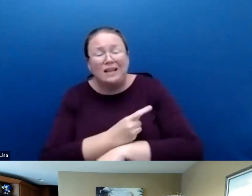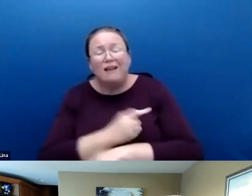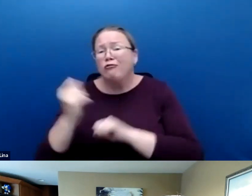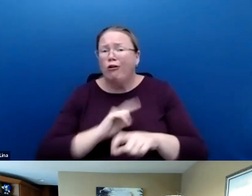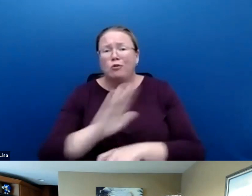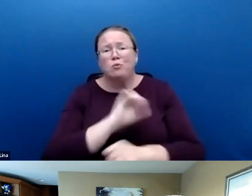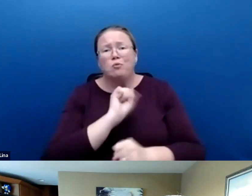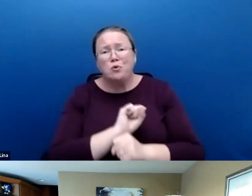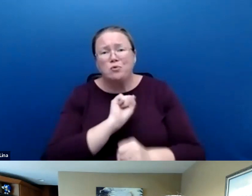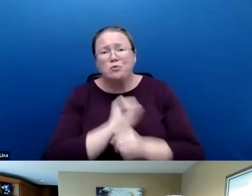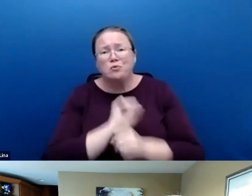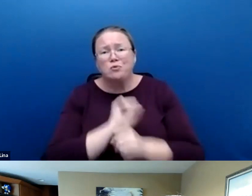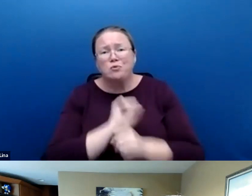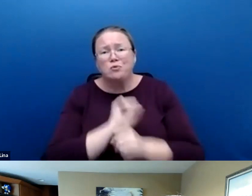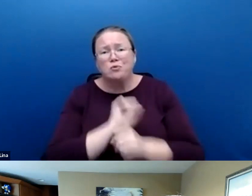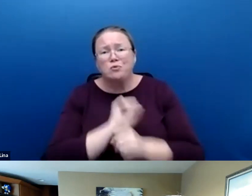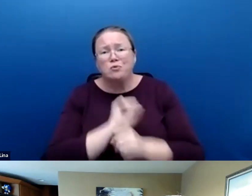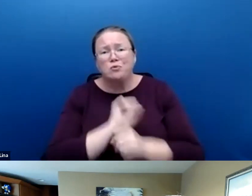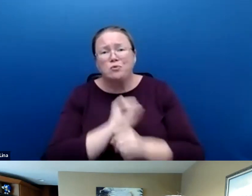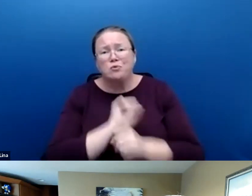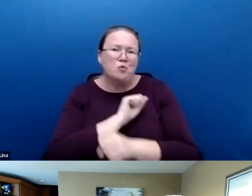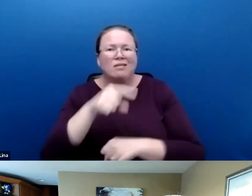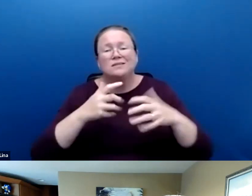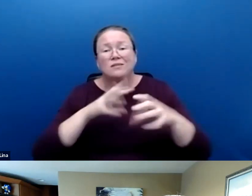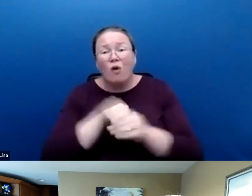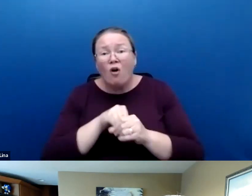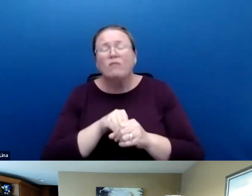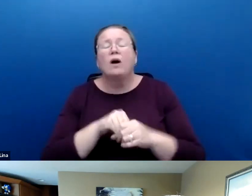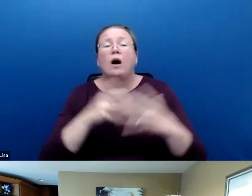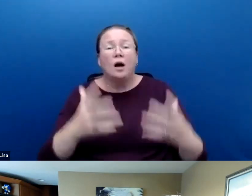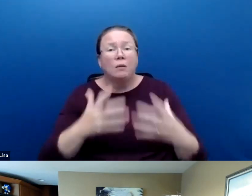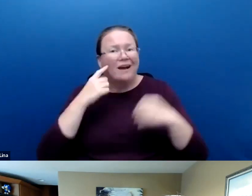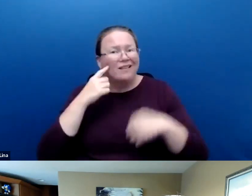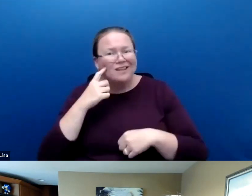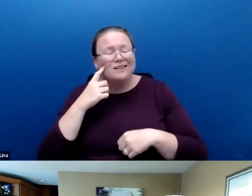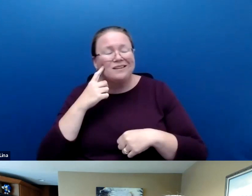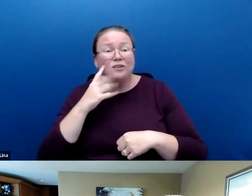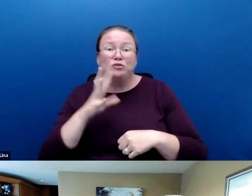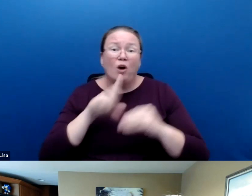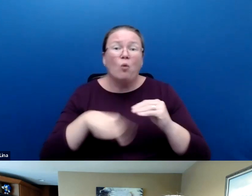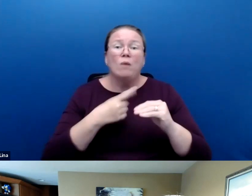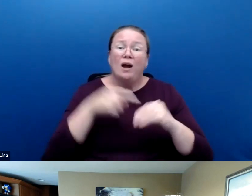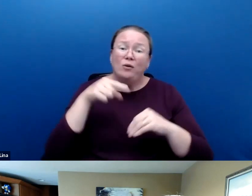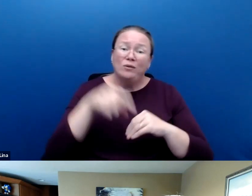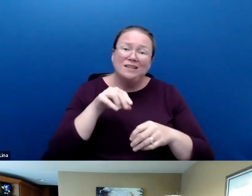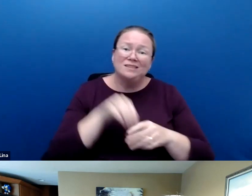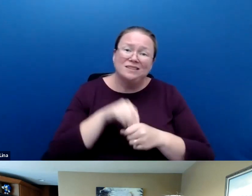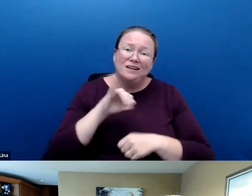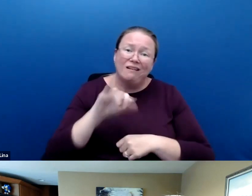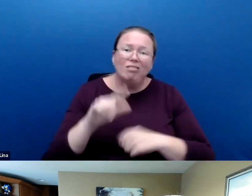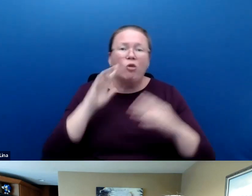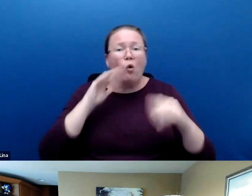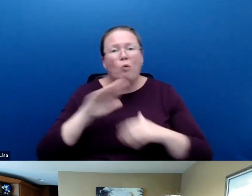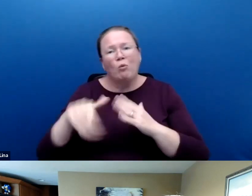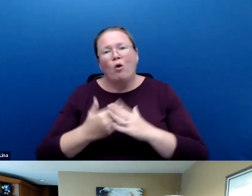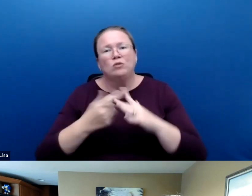the work that you've put into this and your continued work on this effort. I think, you know, talking about this with NIL, hopefully we can all